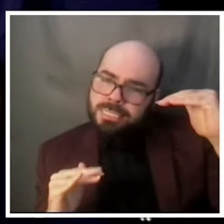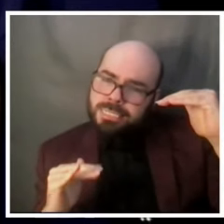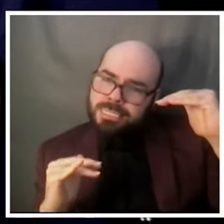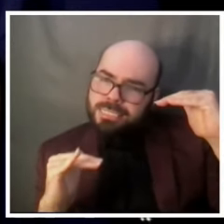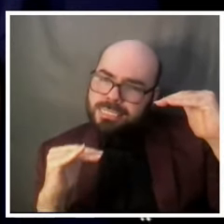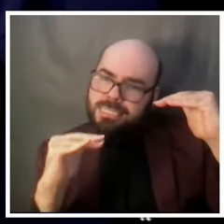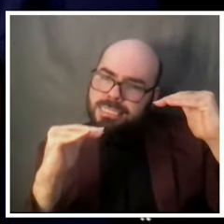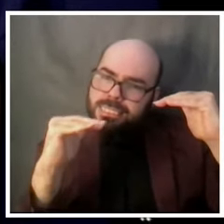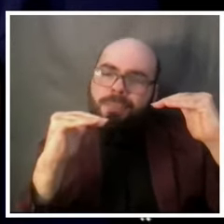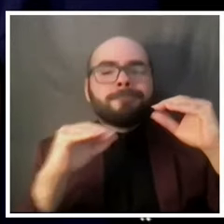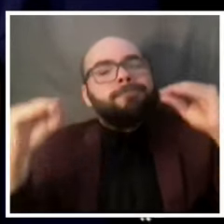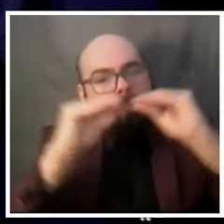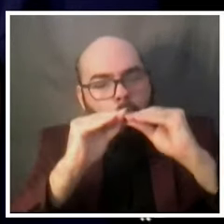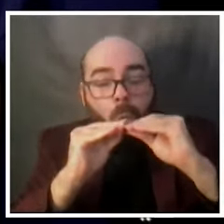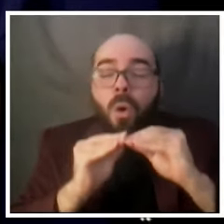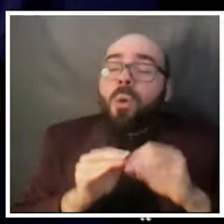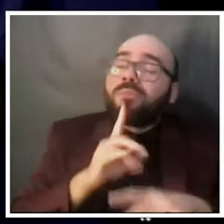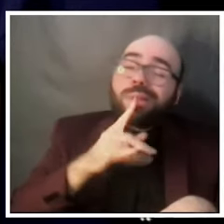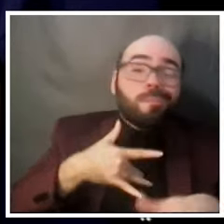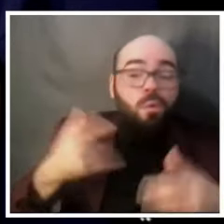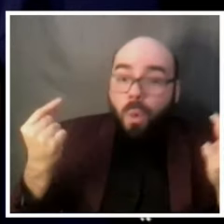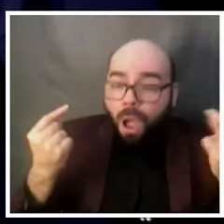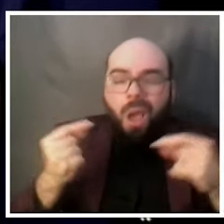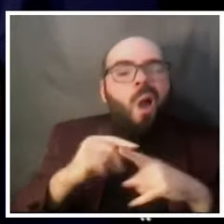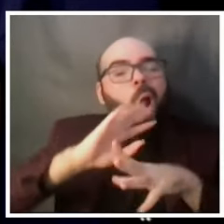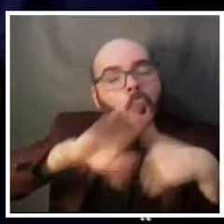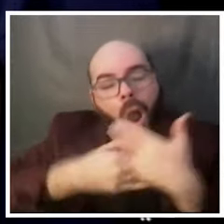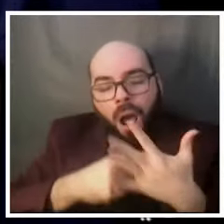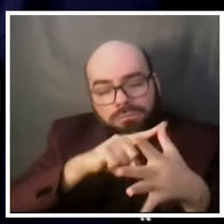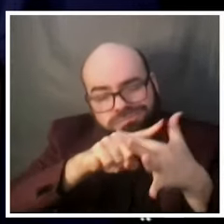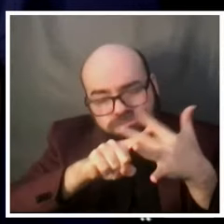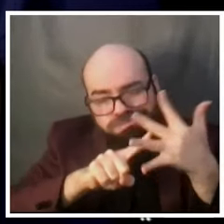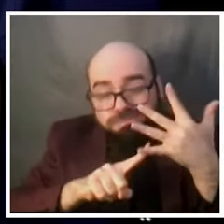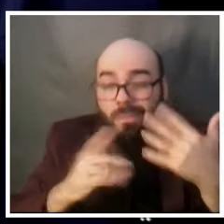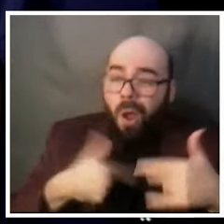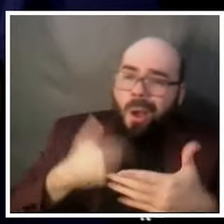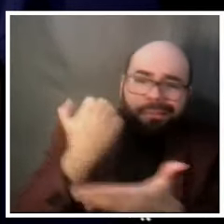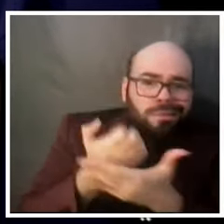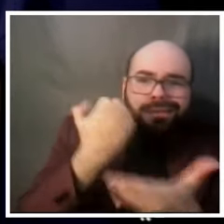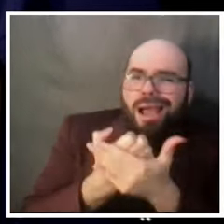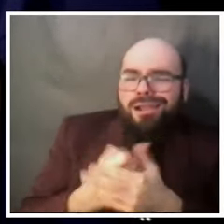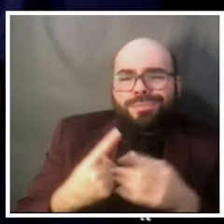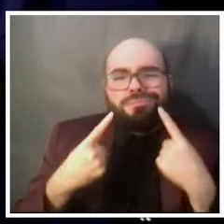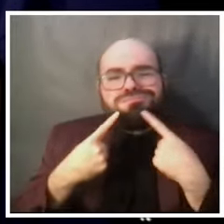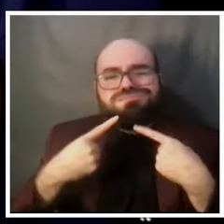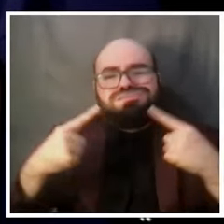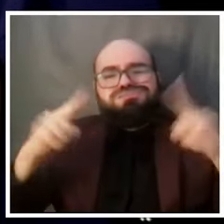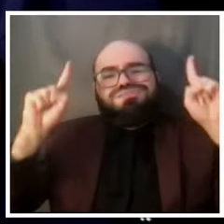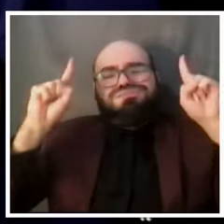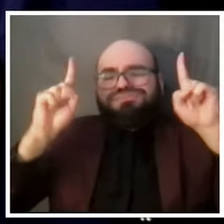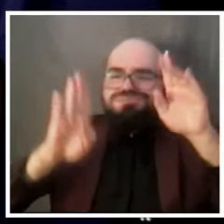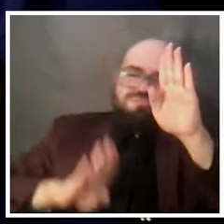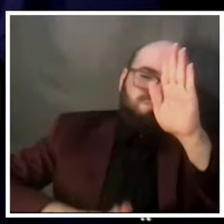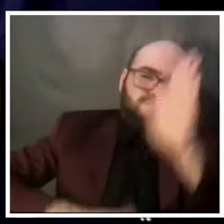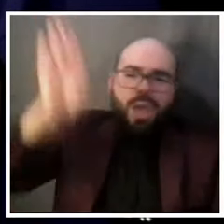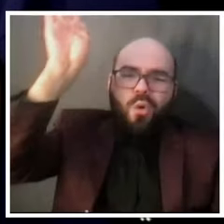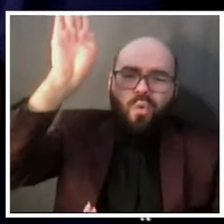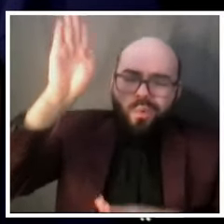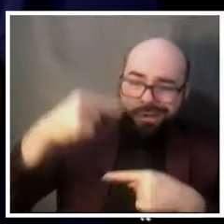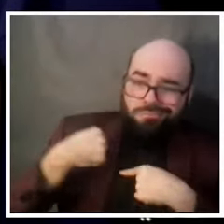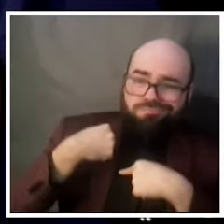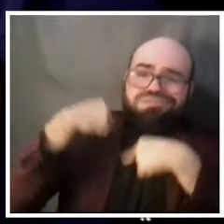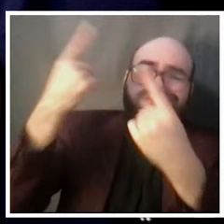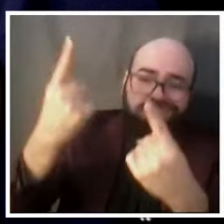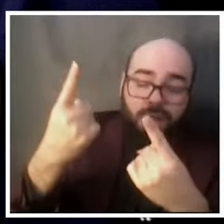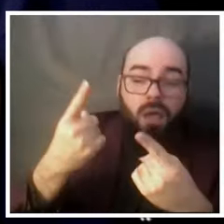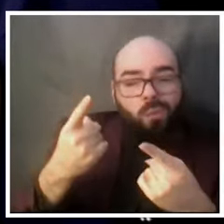Every objective alternative points out we've had the most successful economy of any major economy in the world so far. A lot more to do. But guess